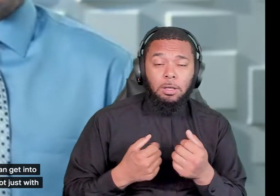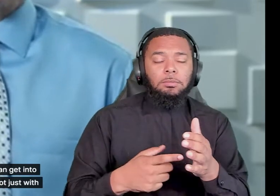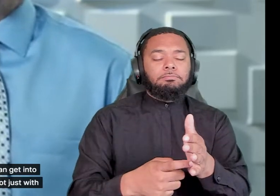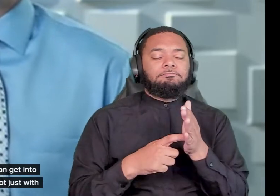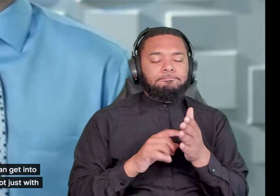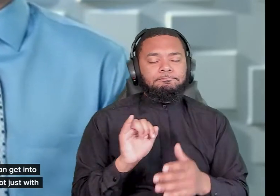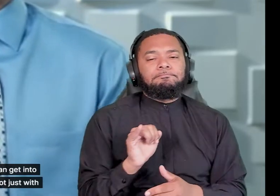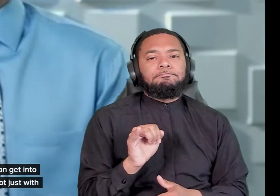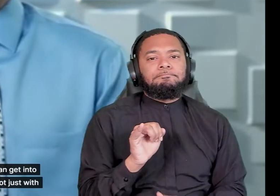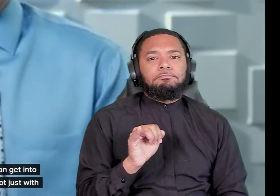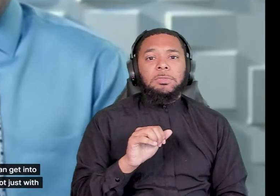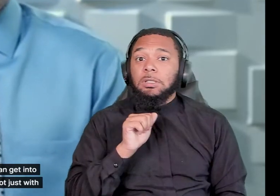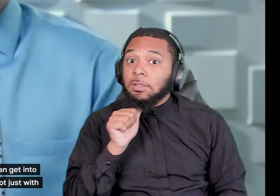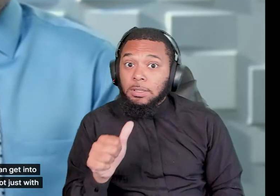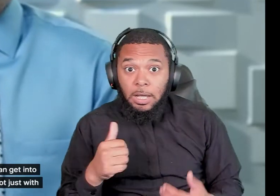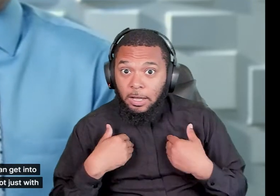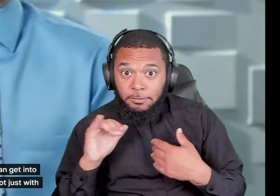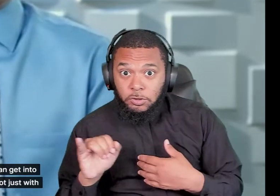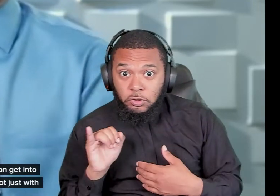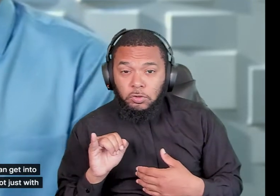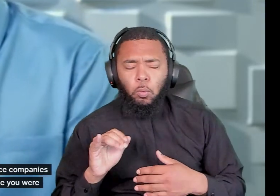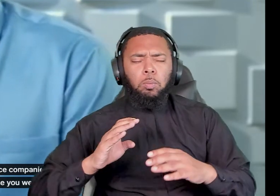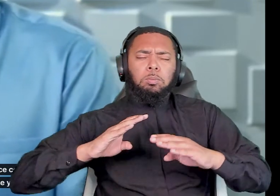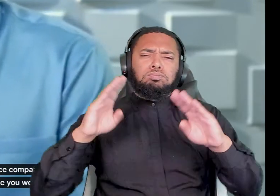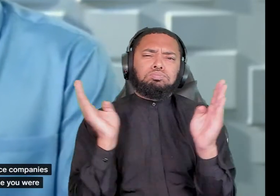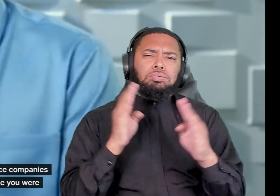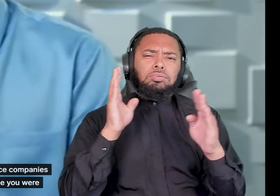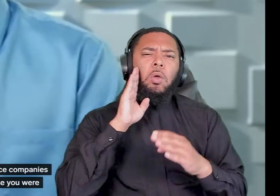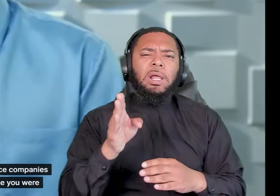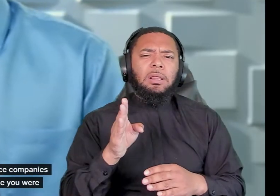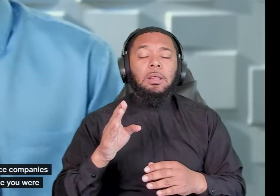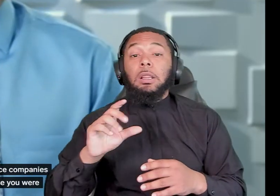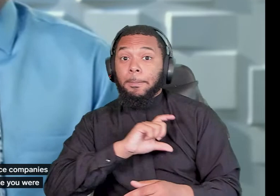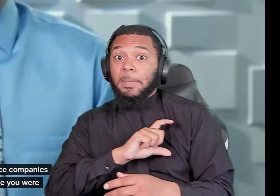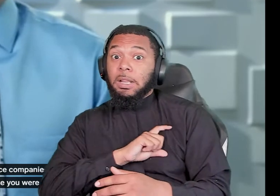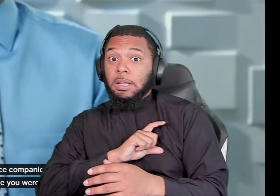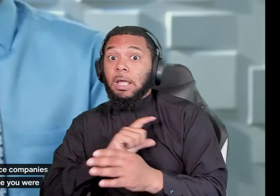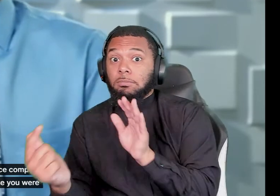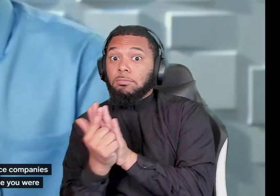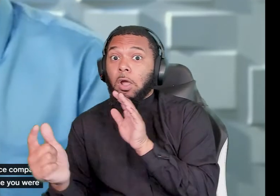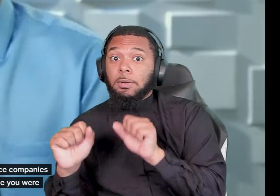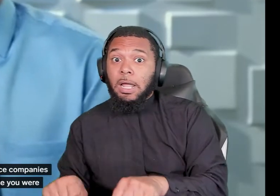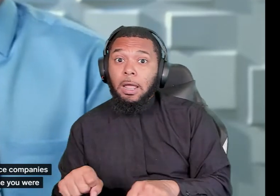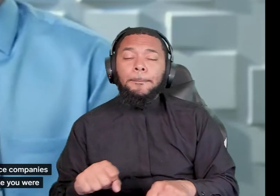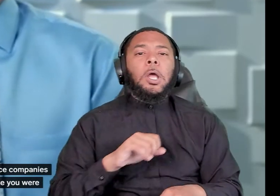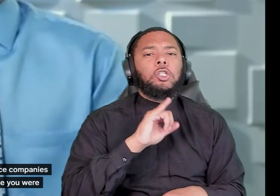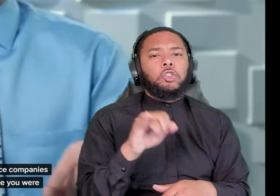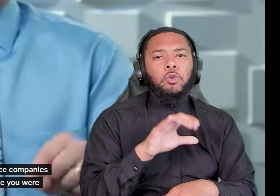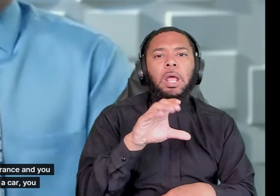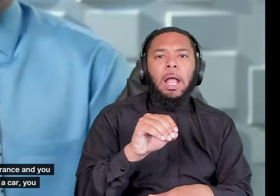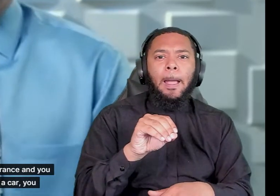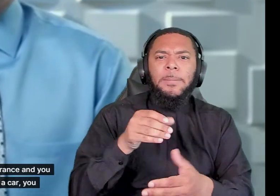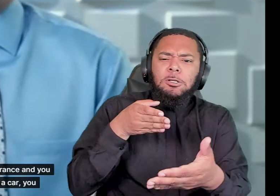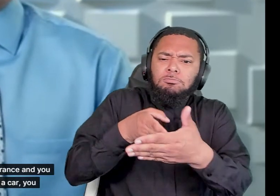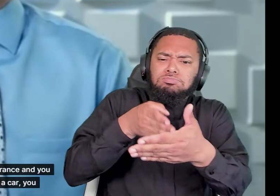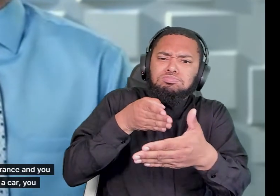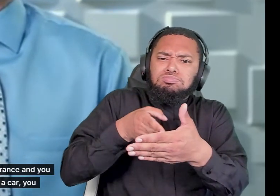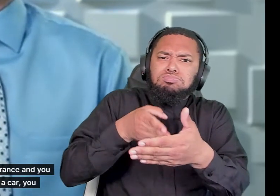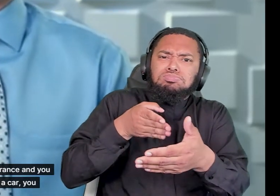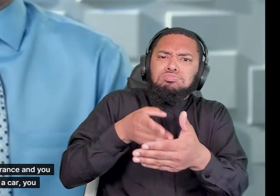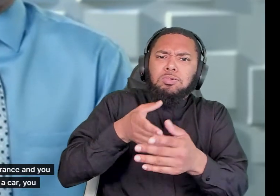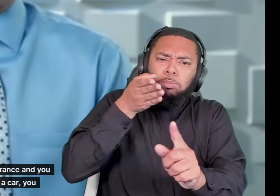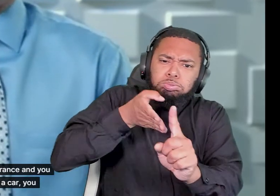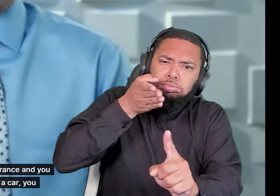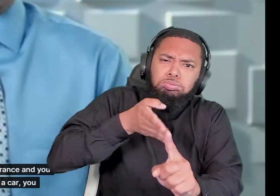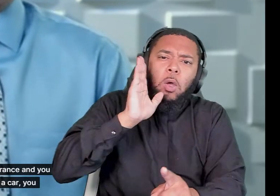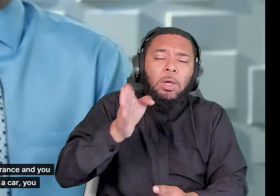If not, you can get into an awful lot of trouble, not just with the police, but with insurance companies coming after you because you were supposed to have auto